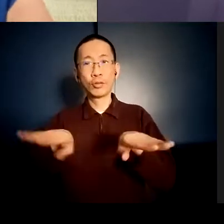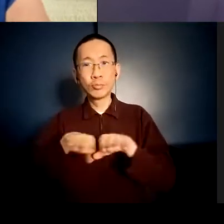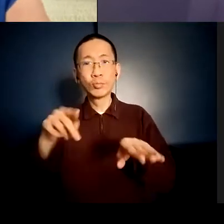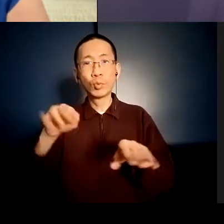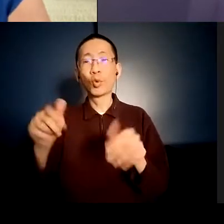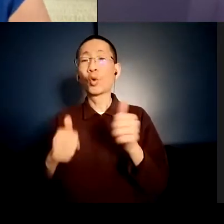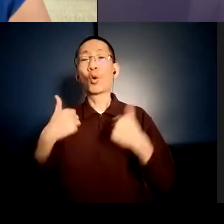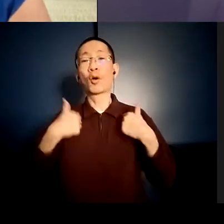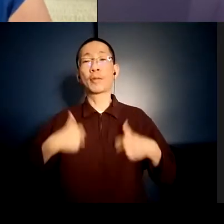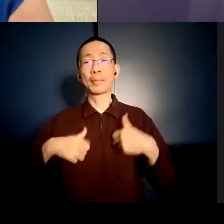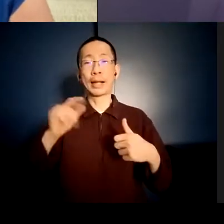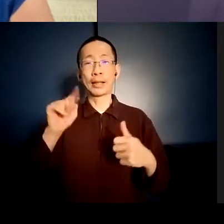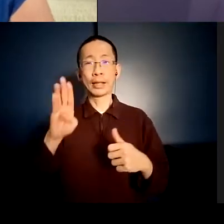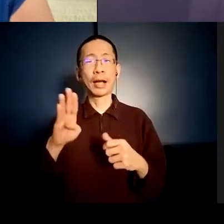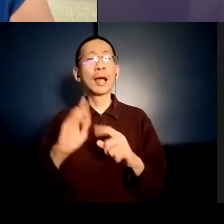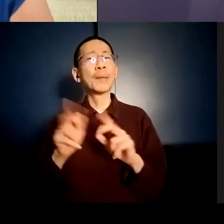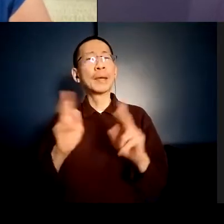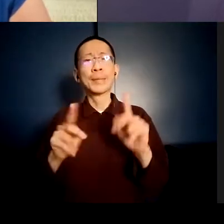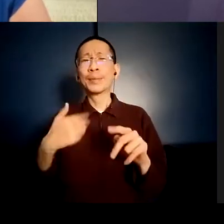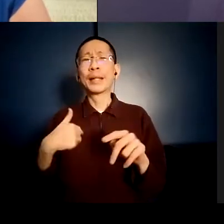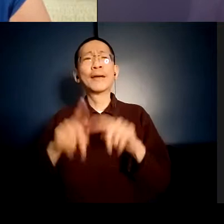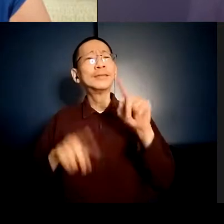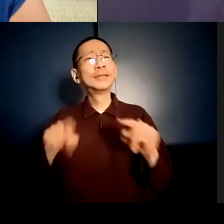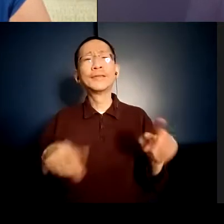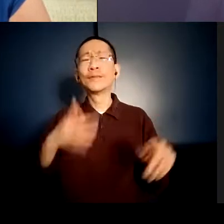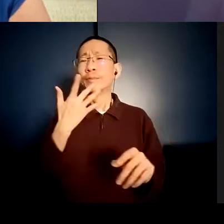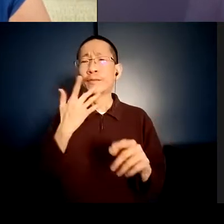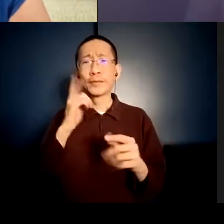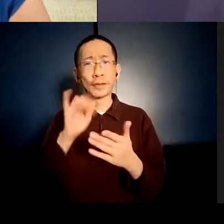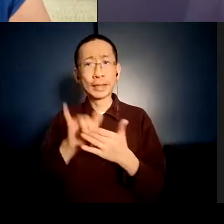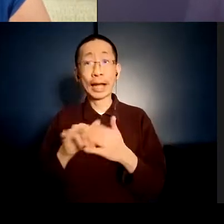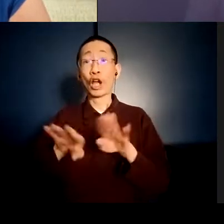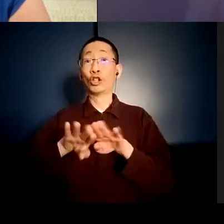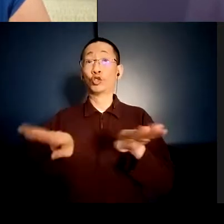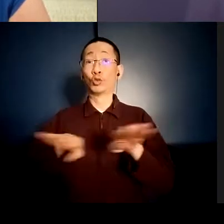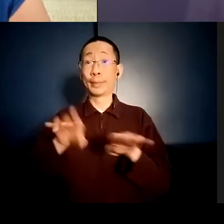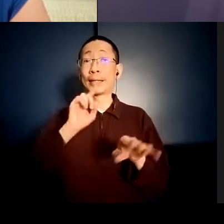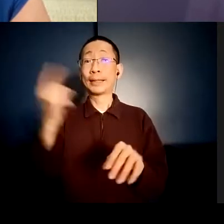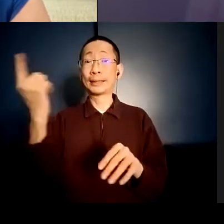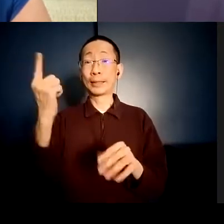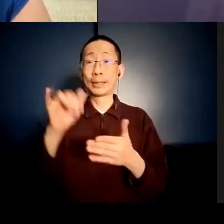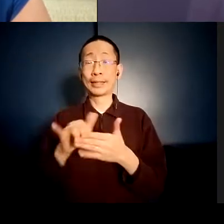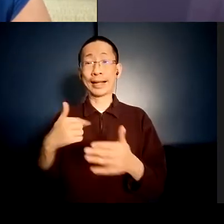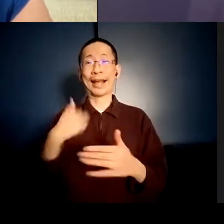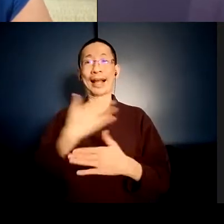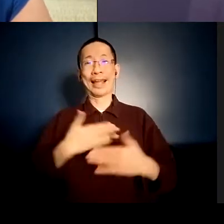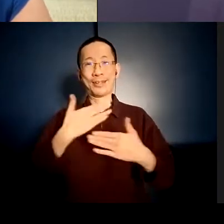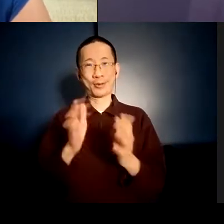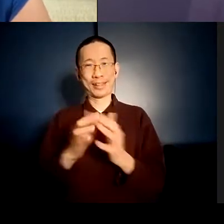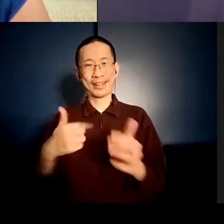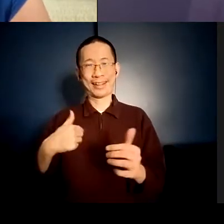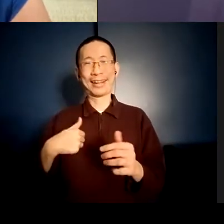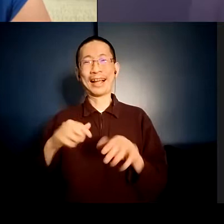bathtub. But people have different preferences for this. Swimming is actually something that I enjoy very much. I swim